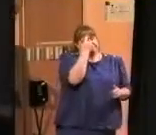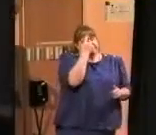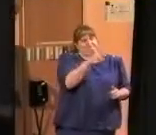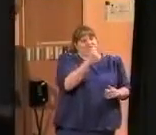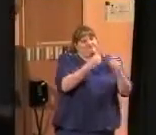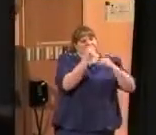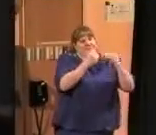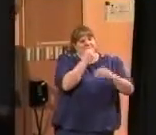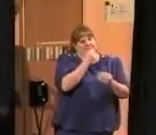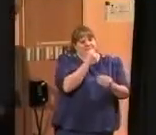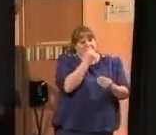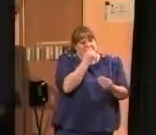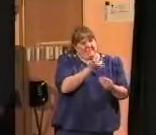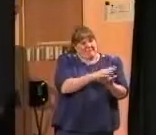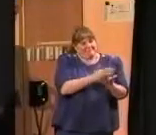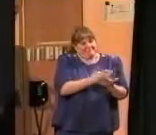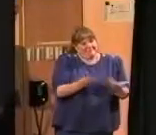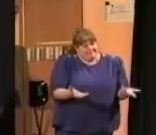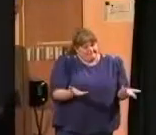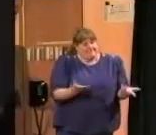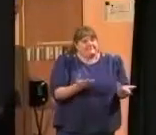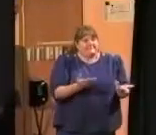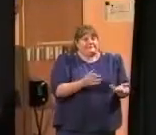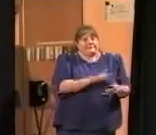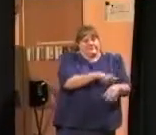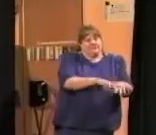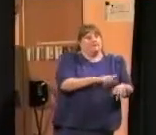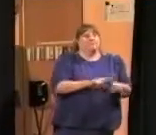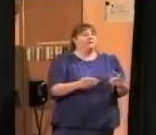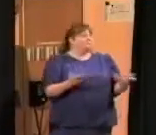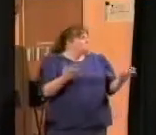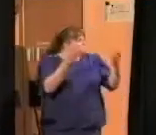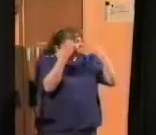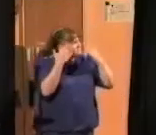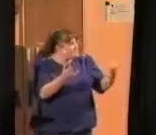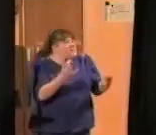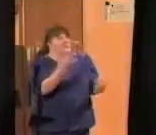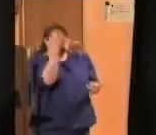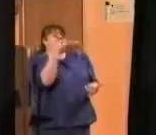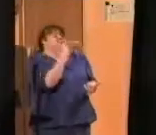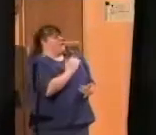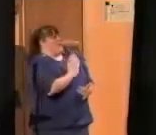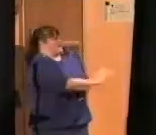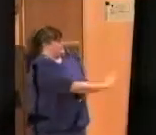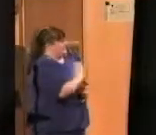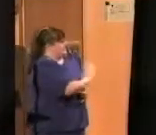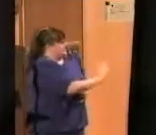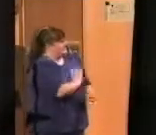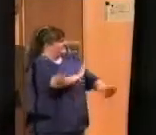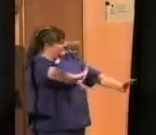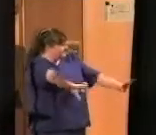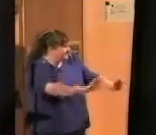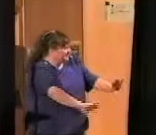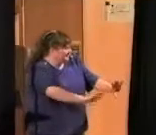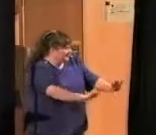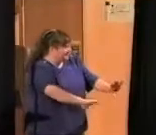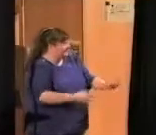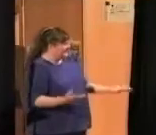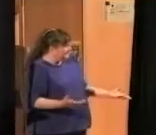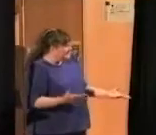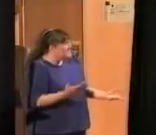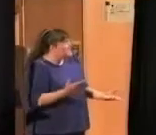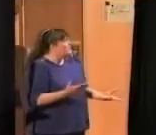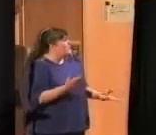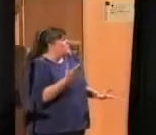spices. What is this about? Can't we ever just have a nice conversation together?